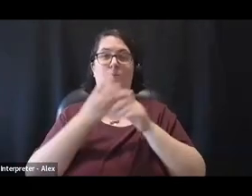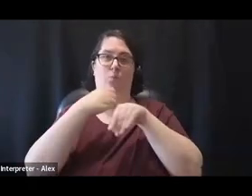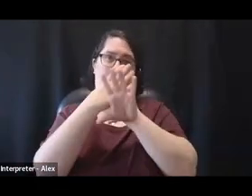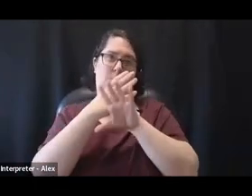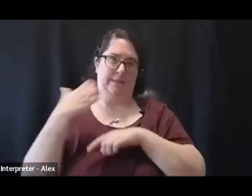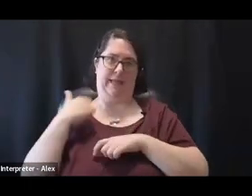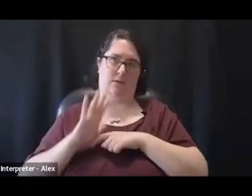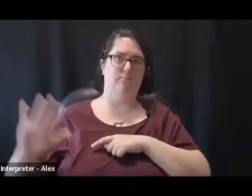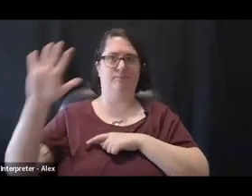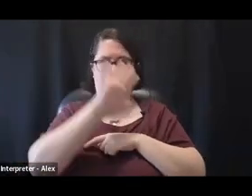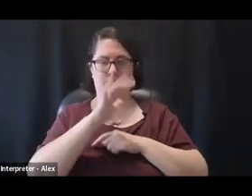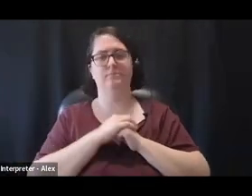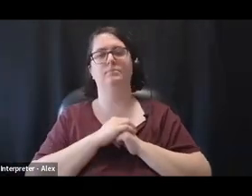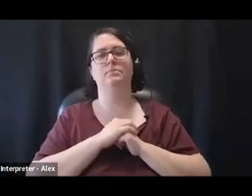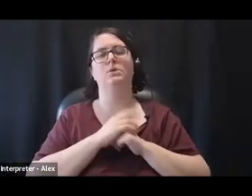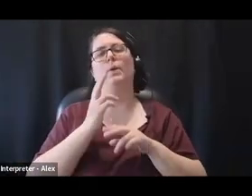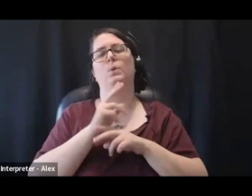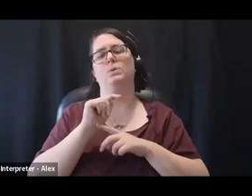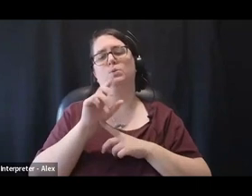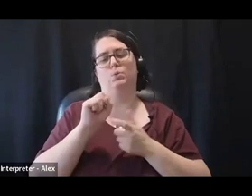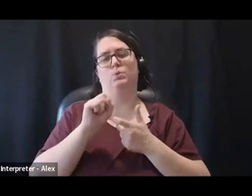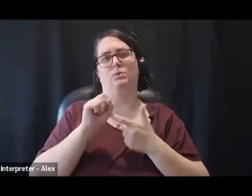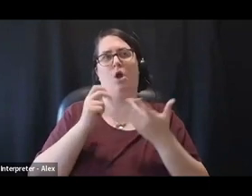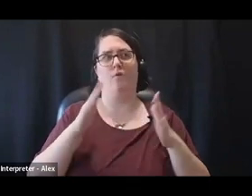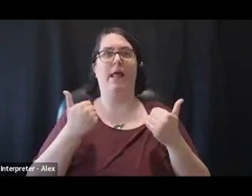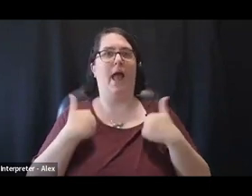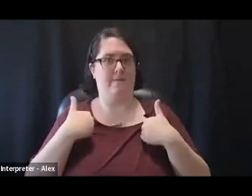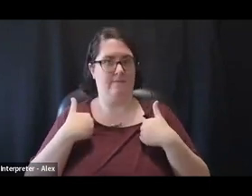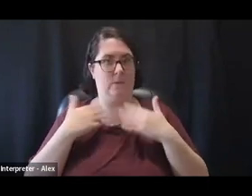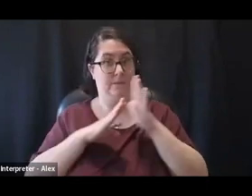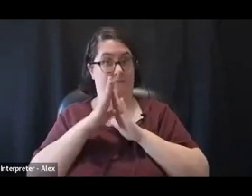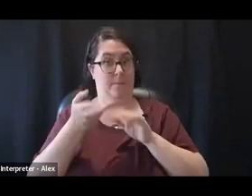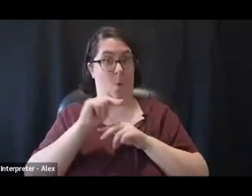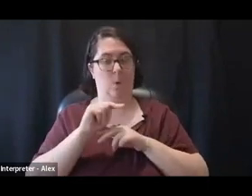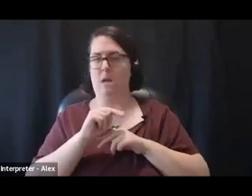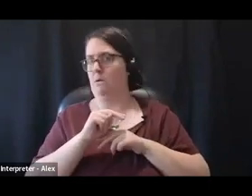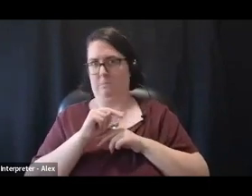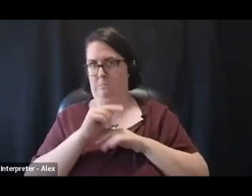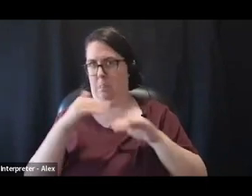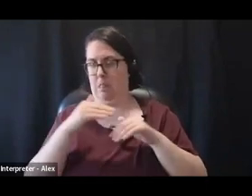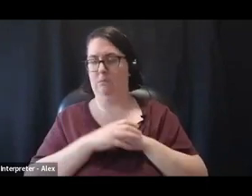Canada, and we are using tools that already exist. In the past,